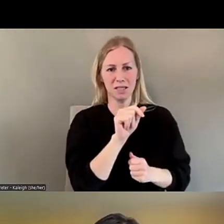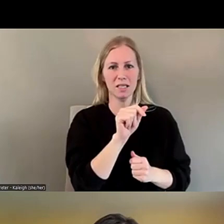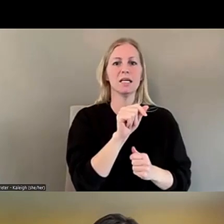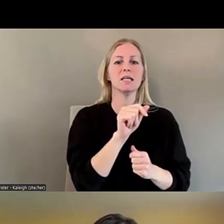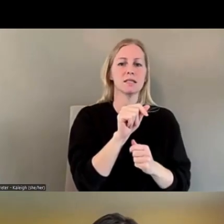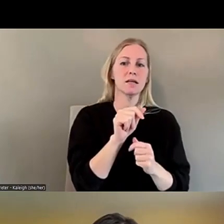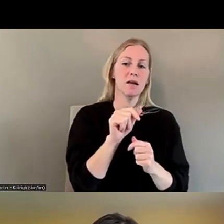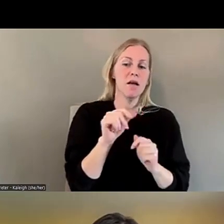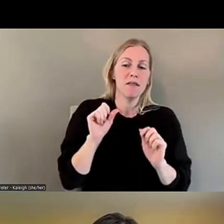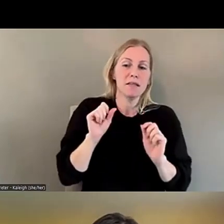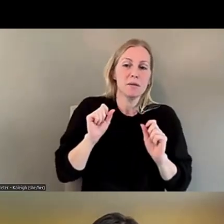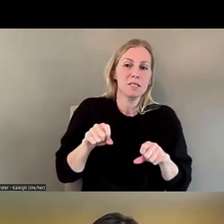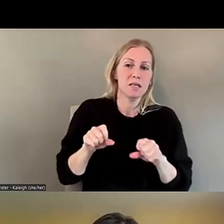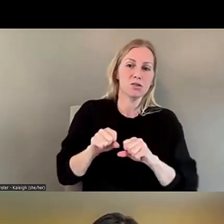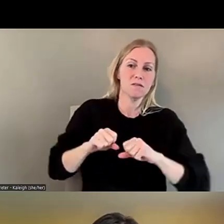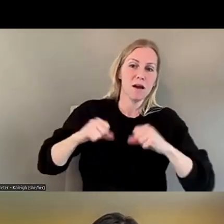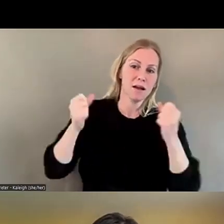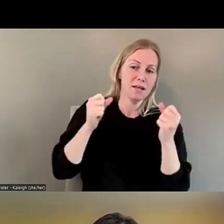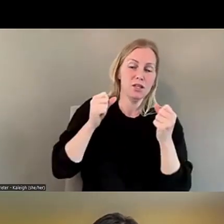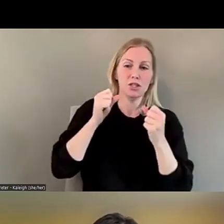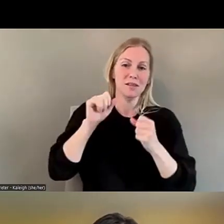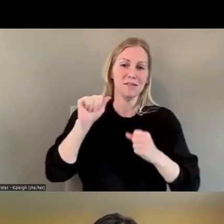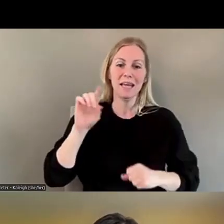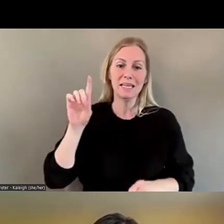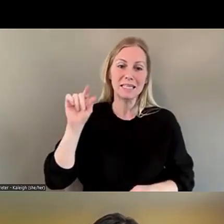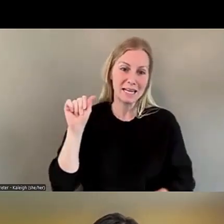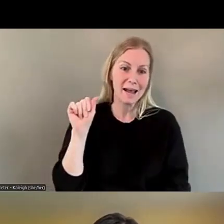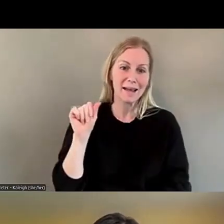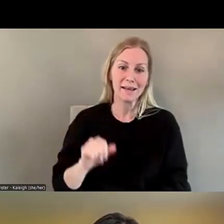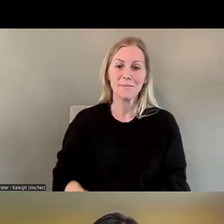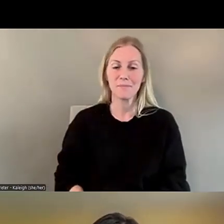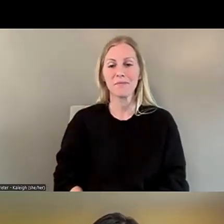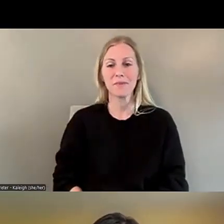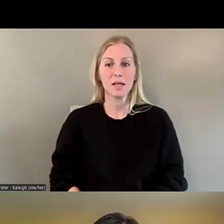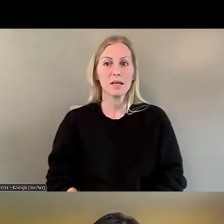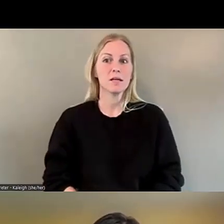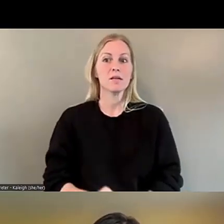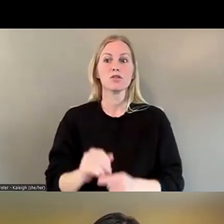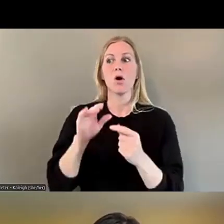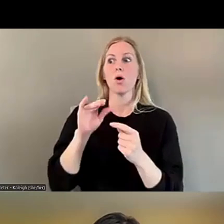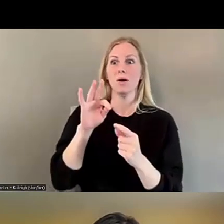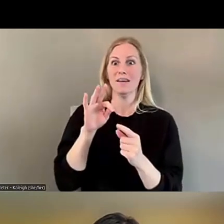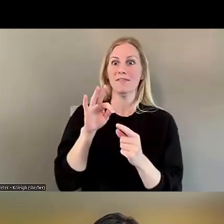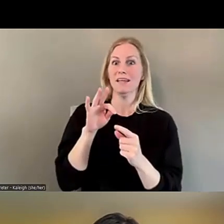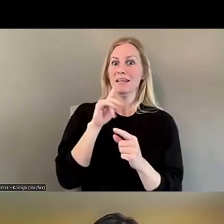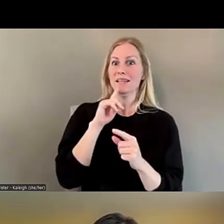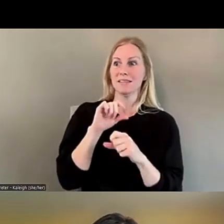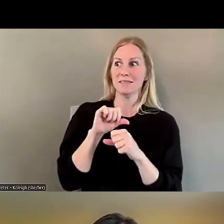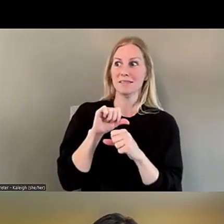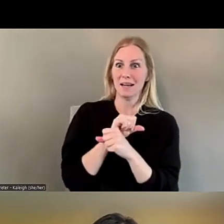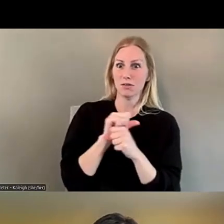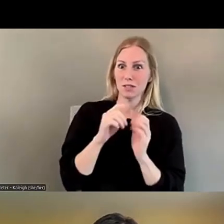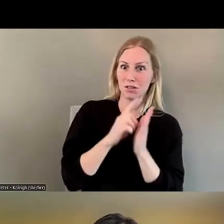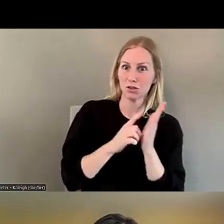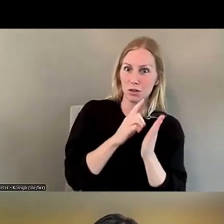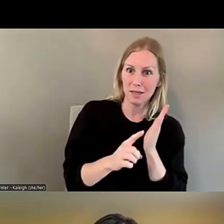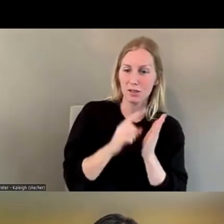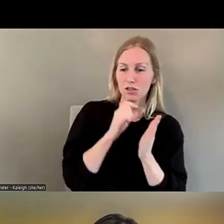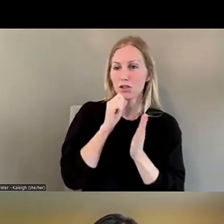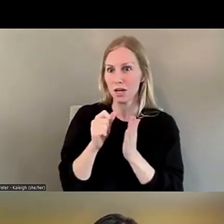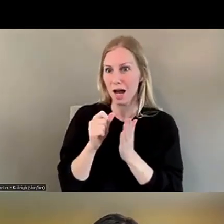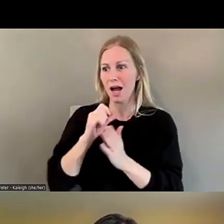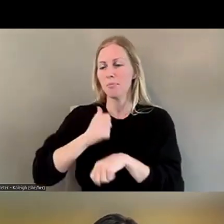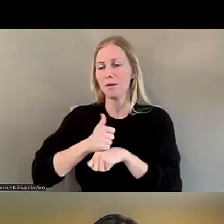potentially a violation of the Americans with Disabilities Act. Now, whether something is or is not discrimination based on all the